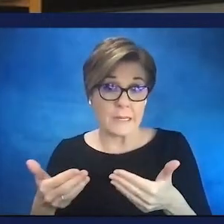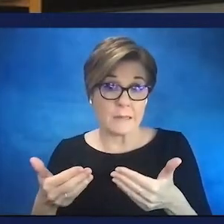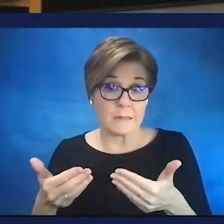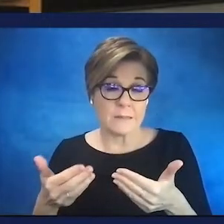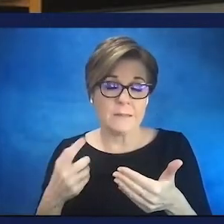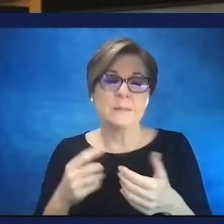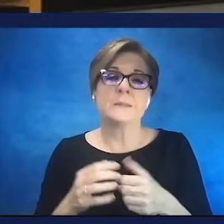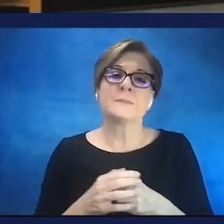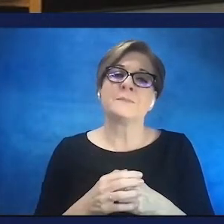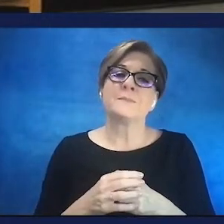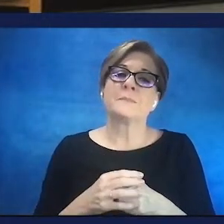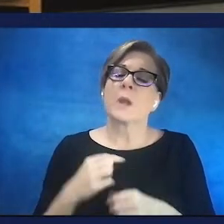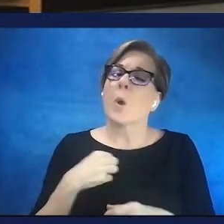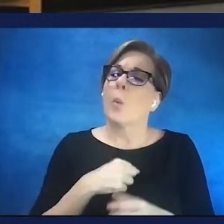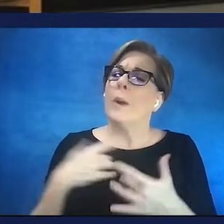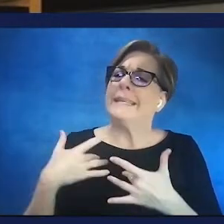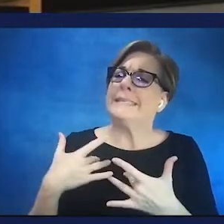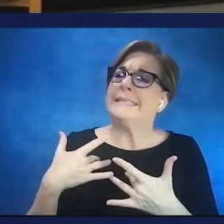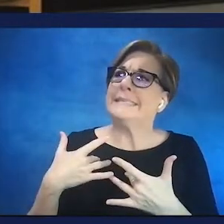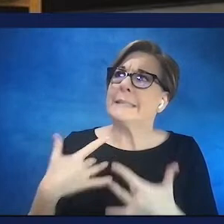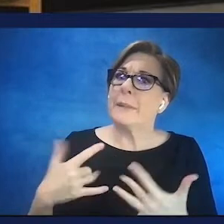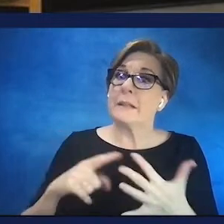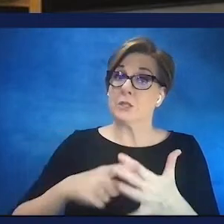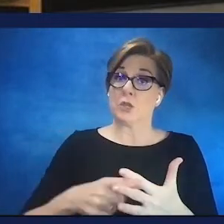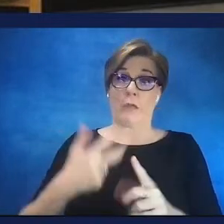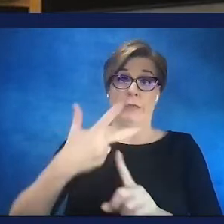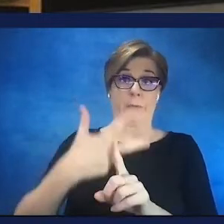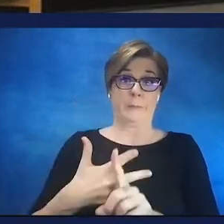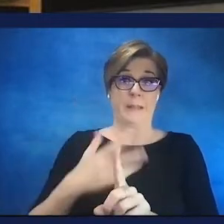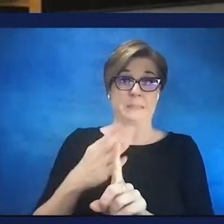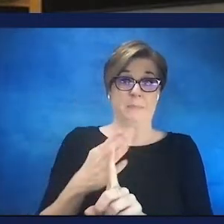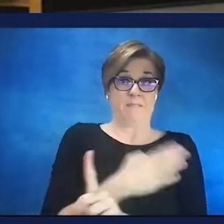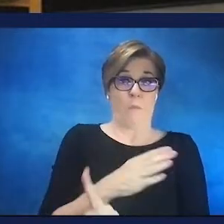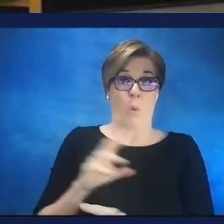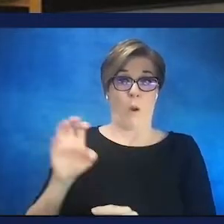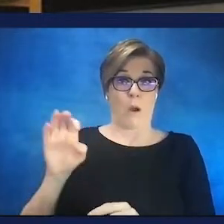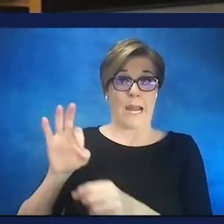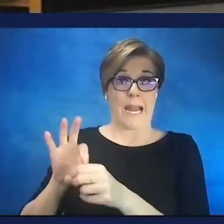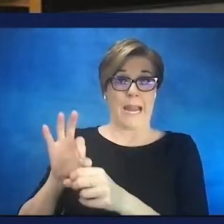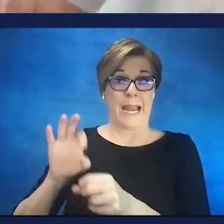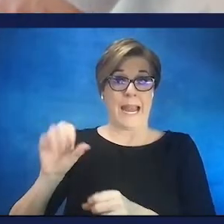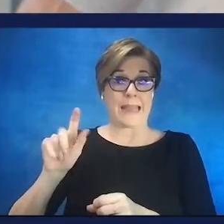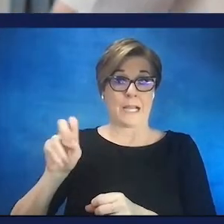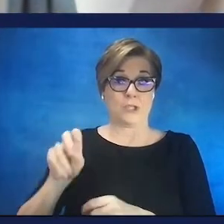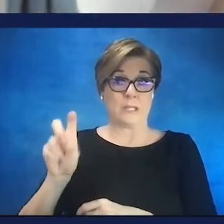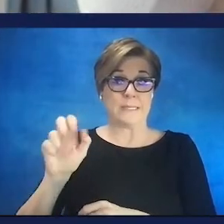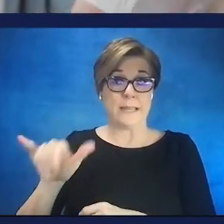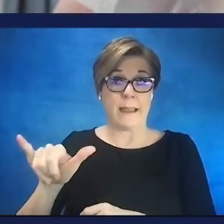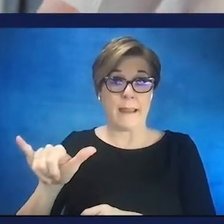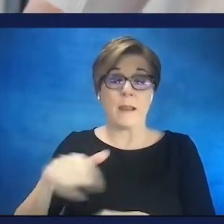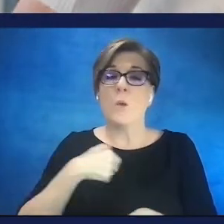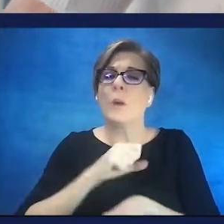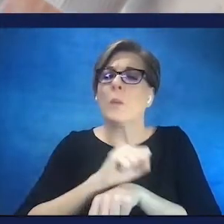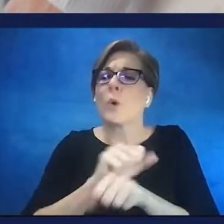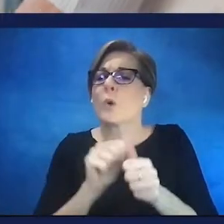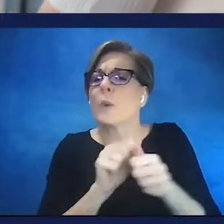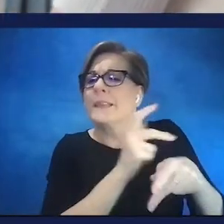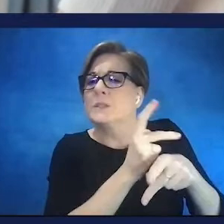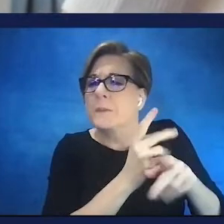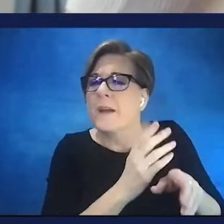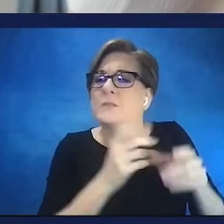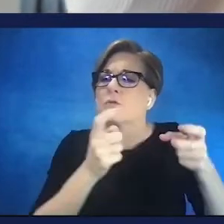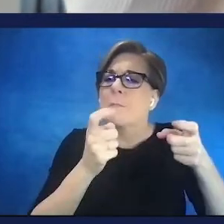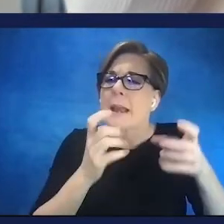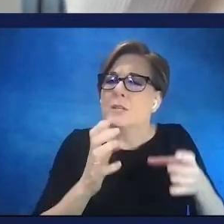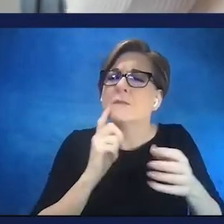each election? So we typically start 3 months in advance from the election day, and we work with our supervisors